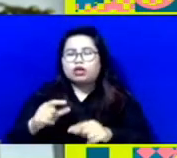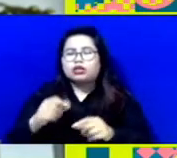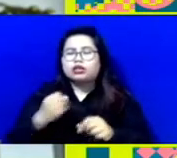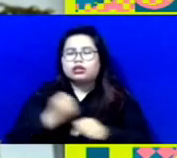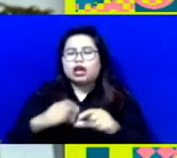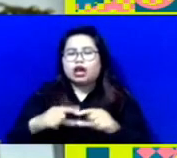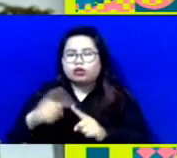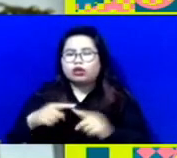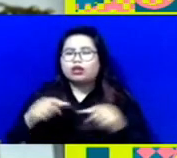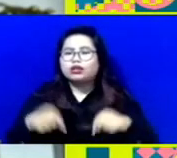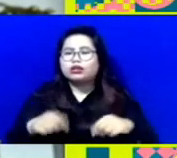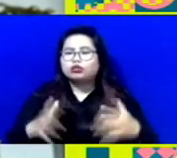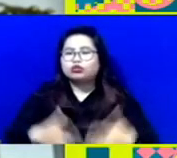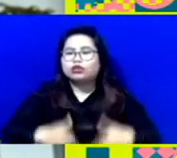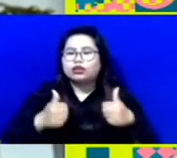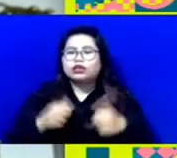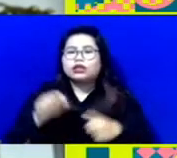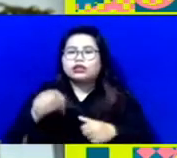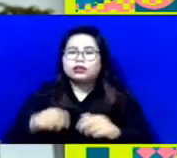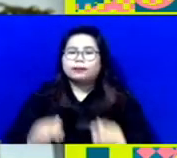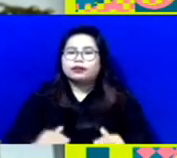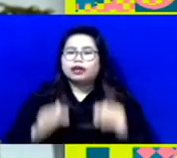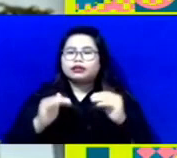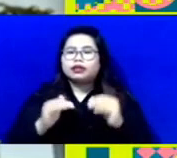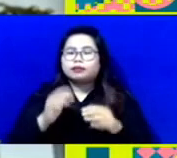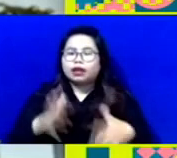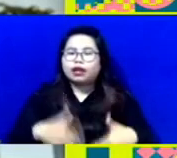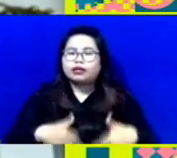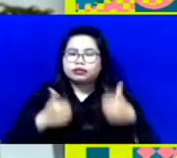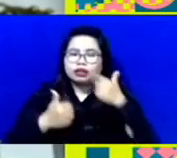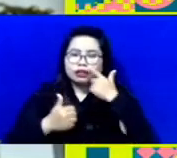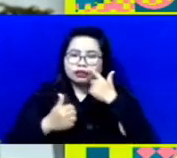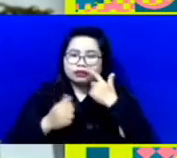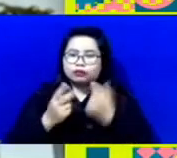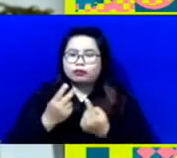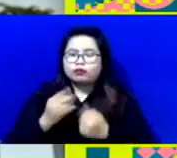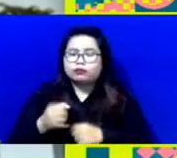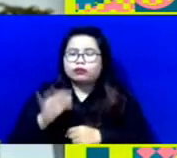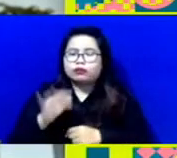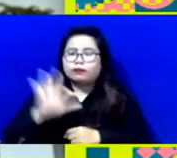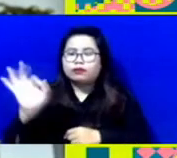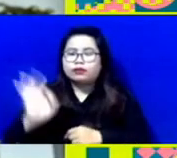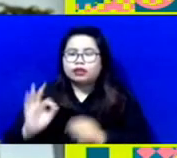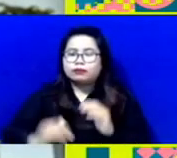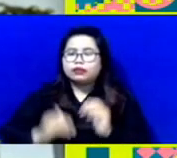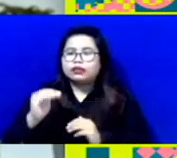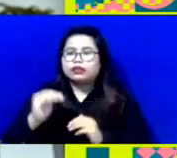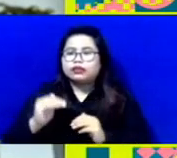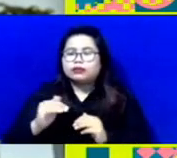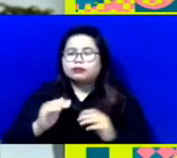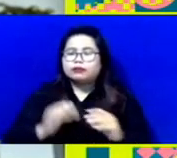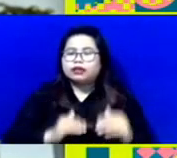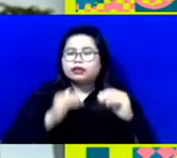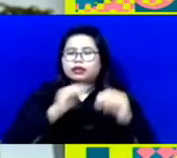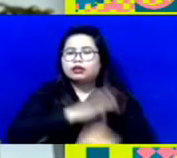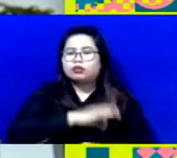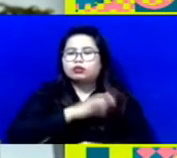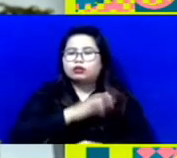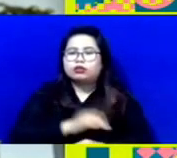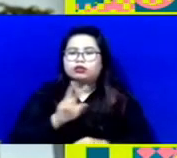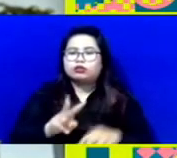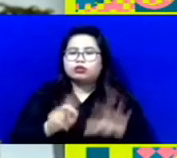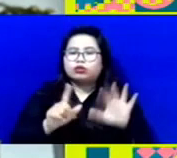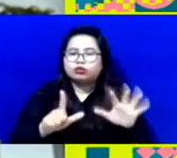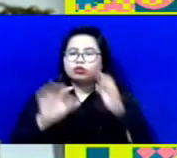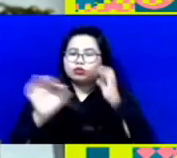by 12 to 15%, increased the farmers' profit margin by 27%, or about 120 million